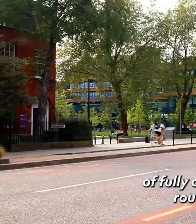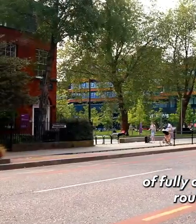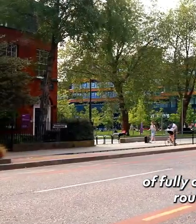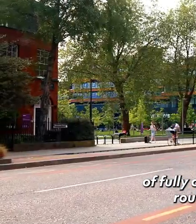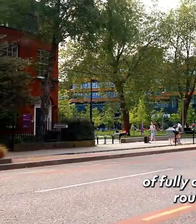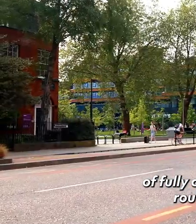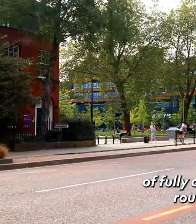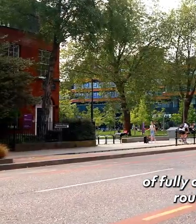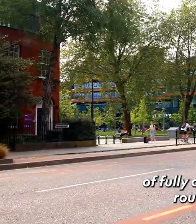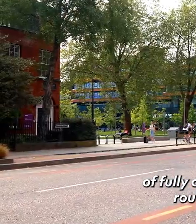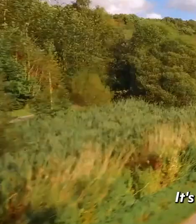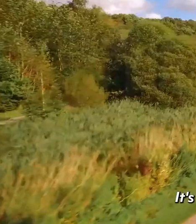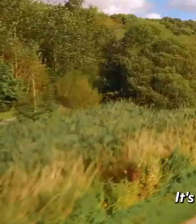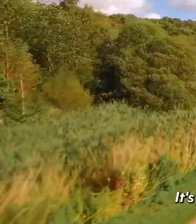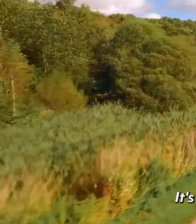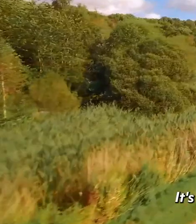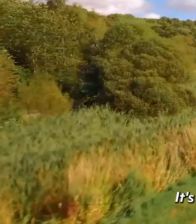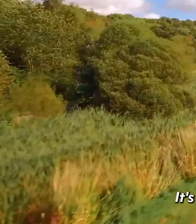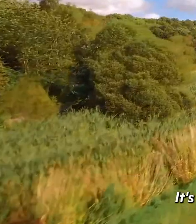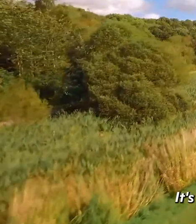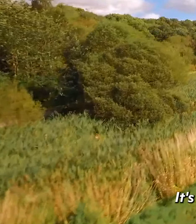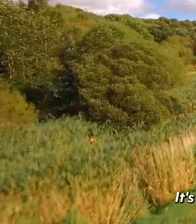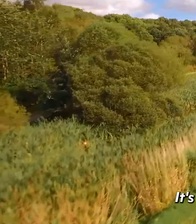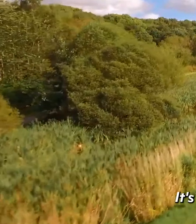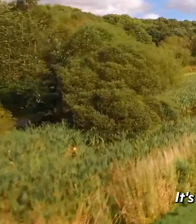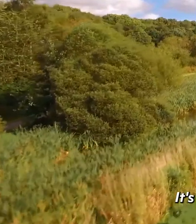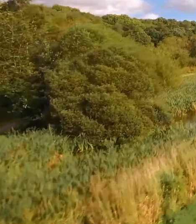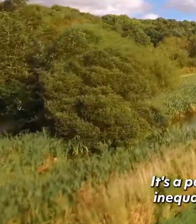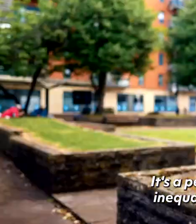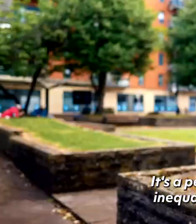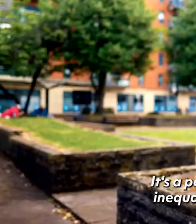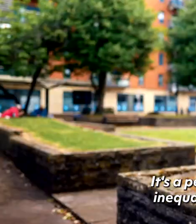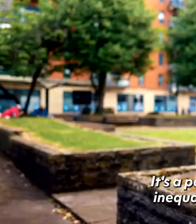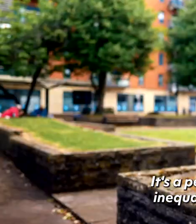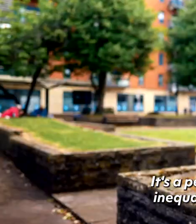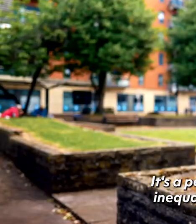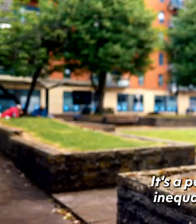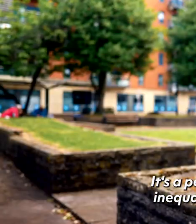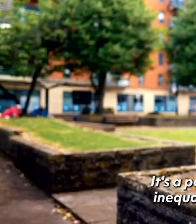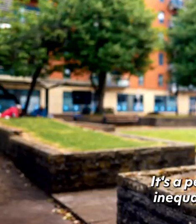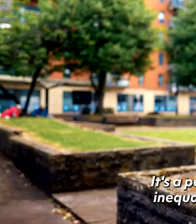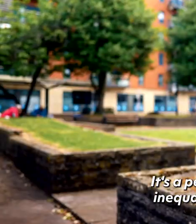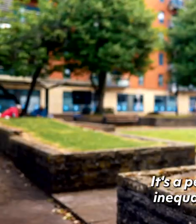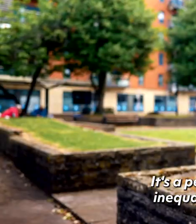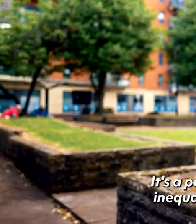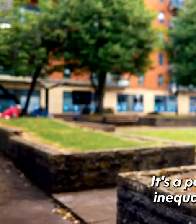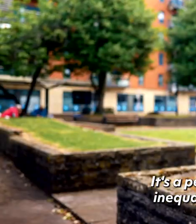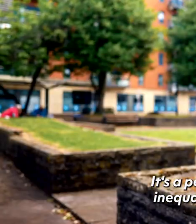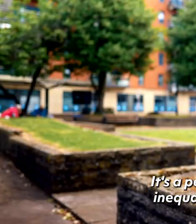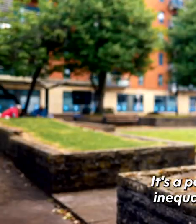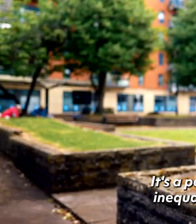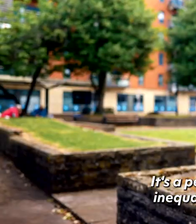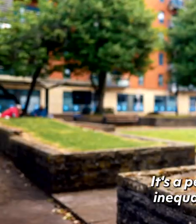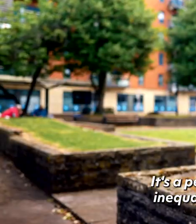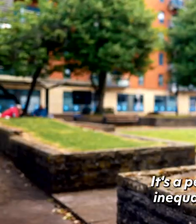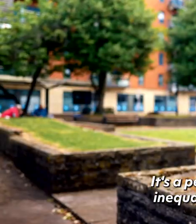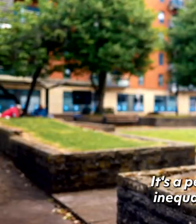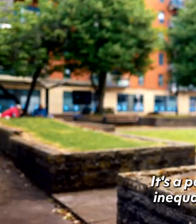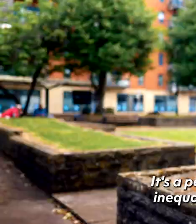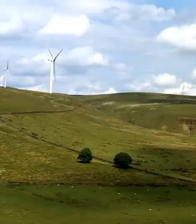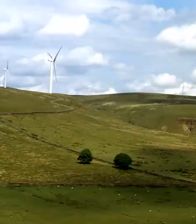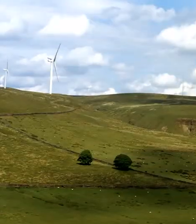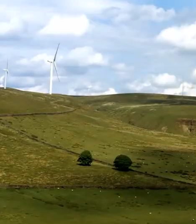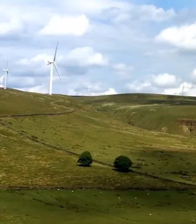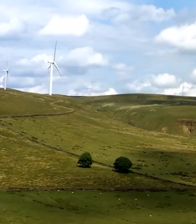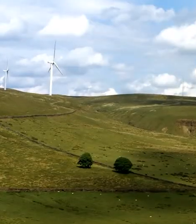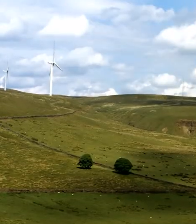walking routes across the city region. It's going to cost £1.5 billion. It's a perfect option to tackle health, inequality and of course